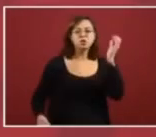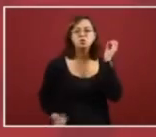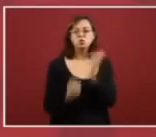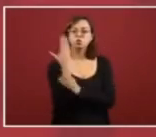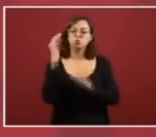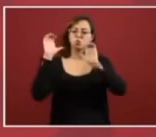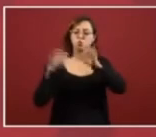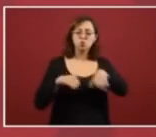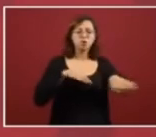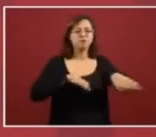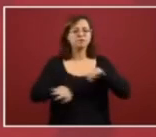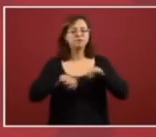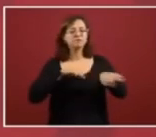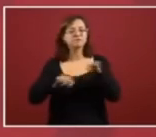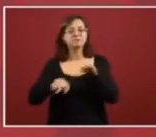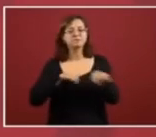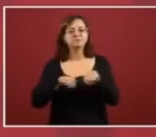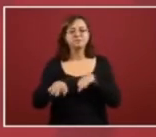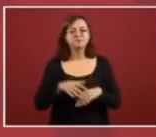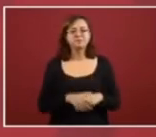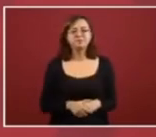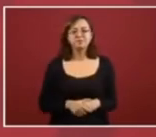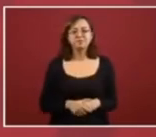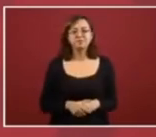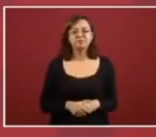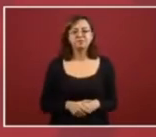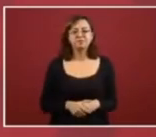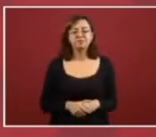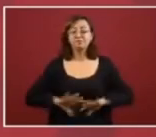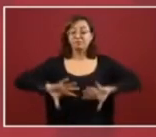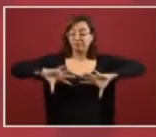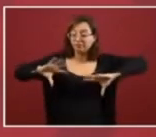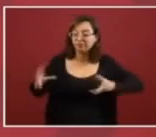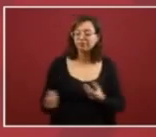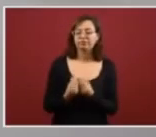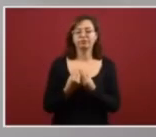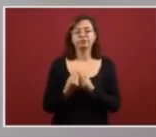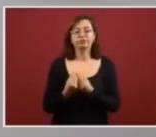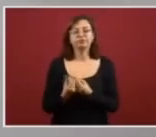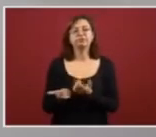160,000 new jobs. And como now 650, we are at